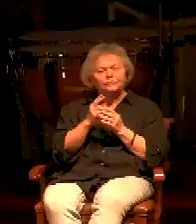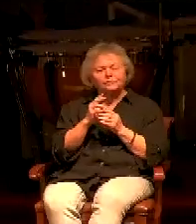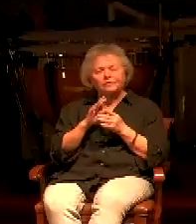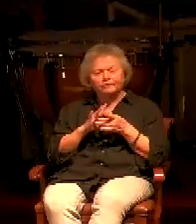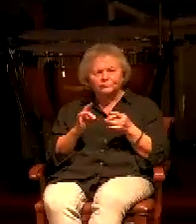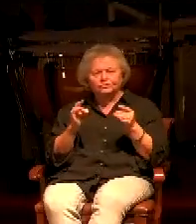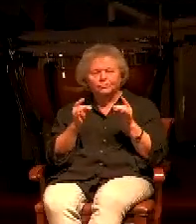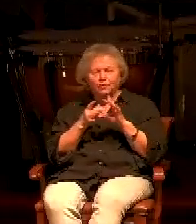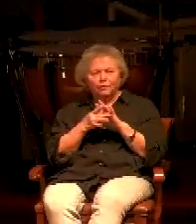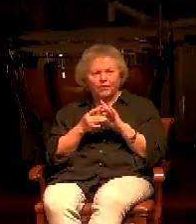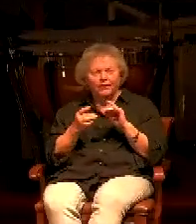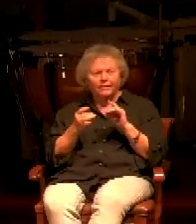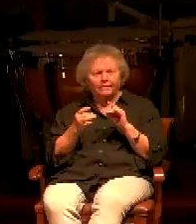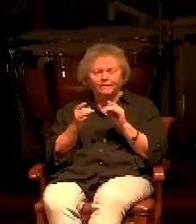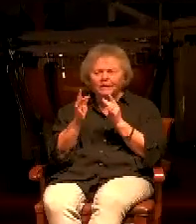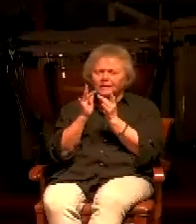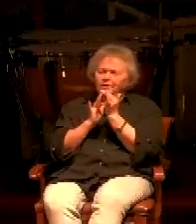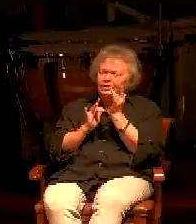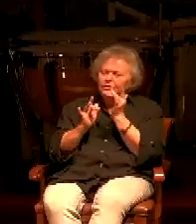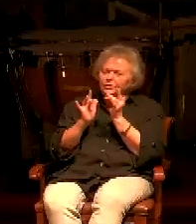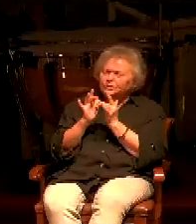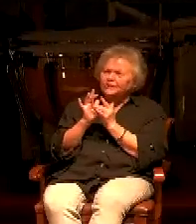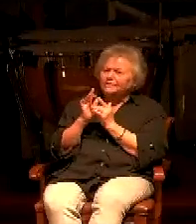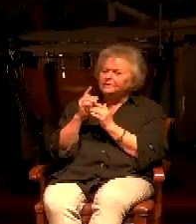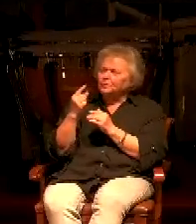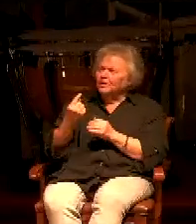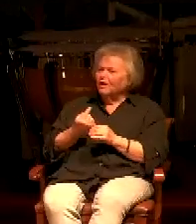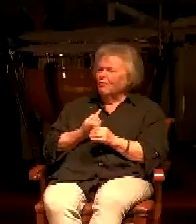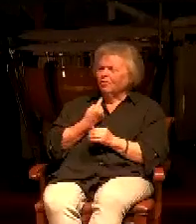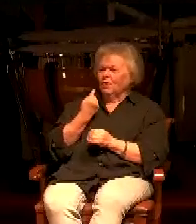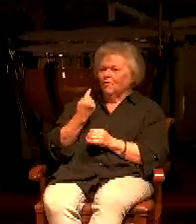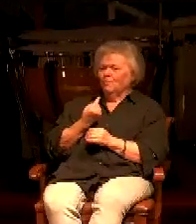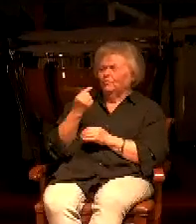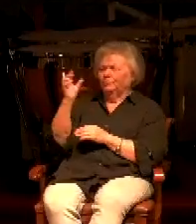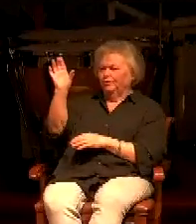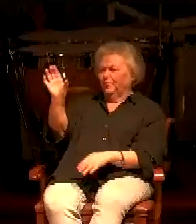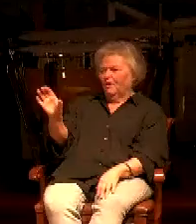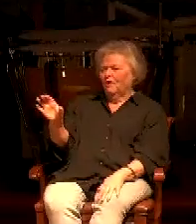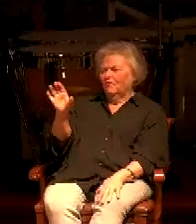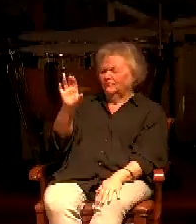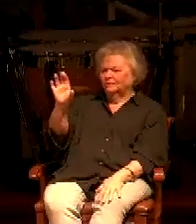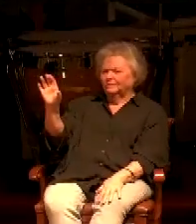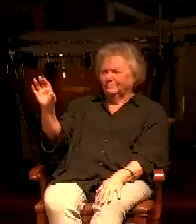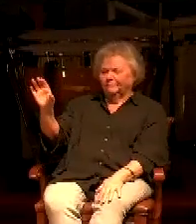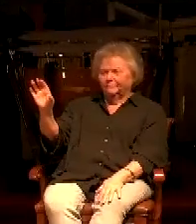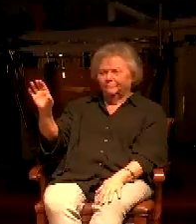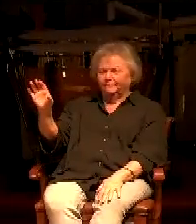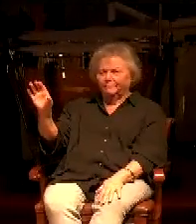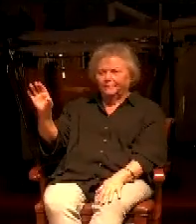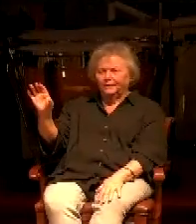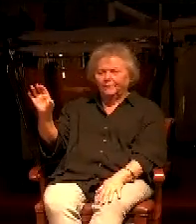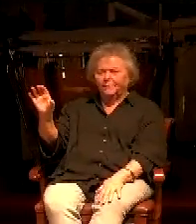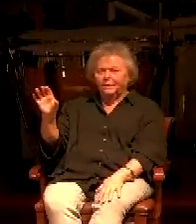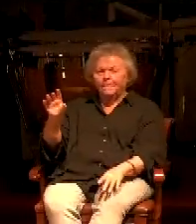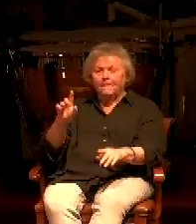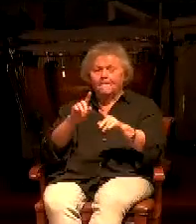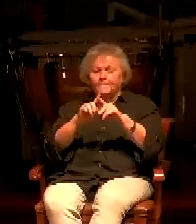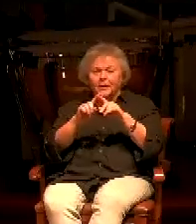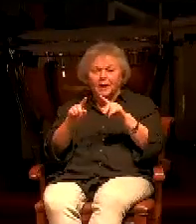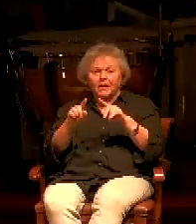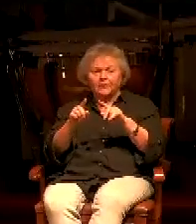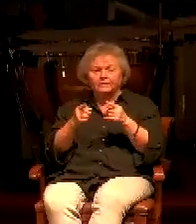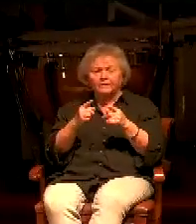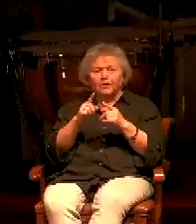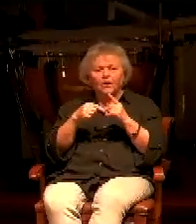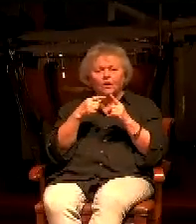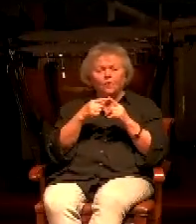Jesus went alone to his death. But after his resurrection, he has promised us